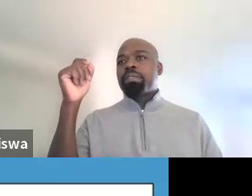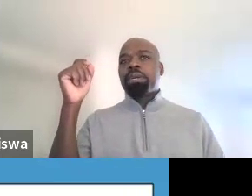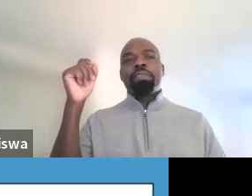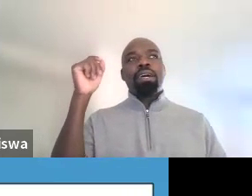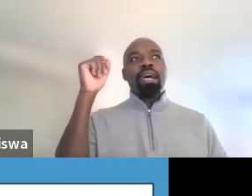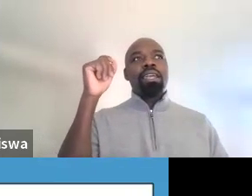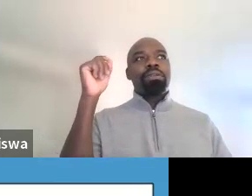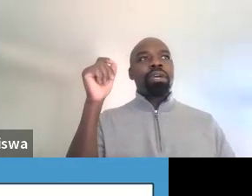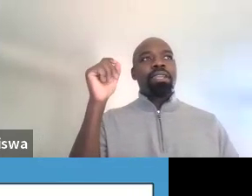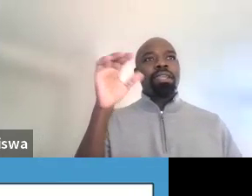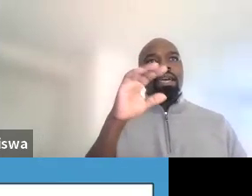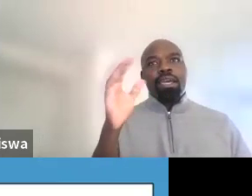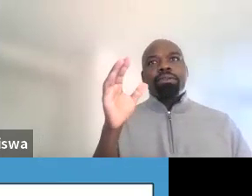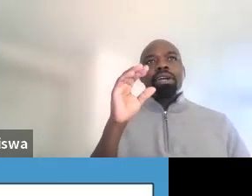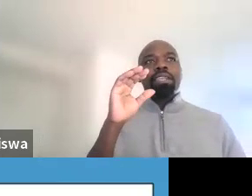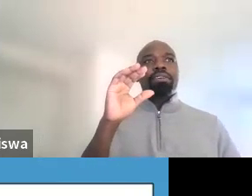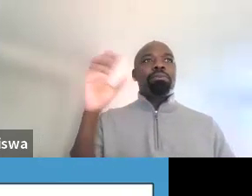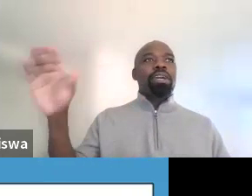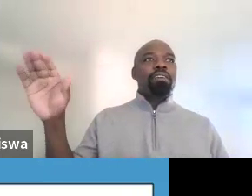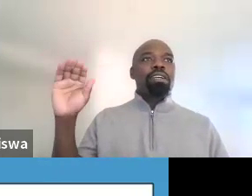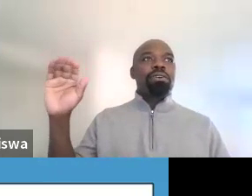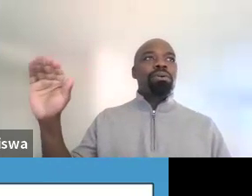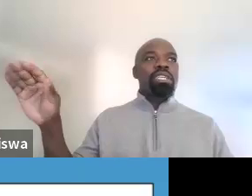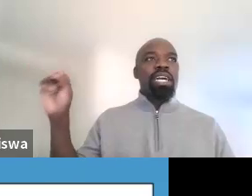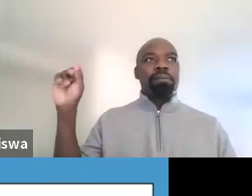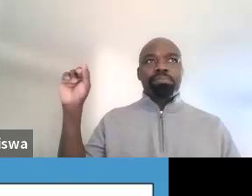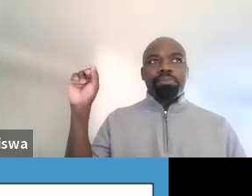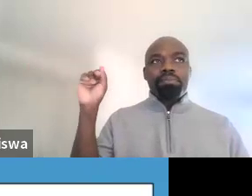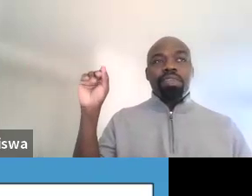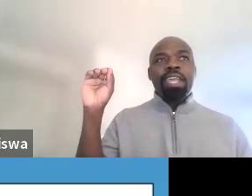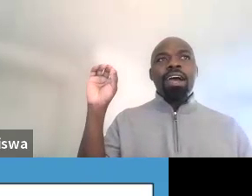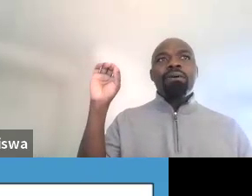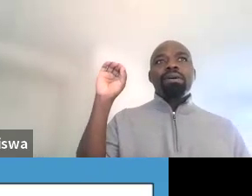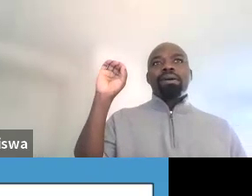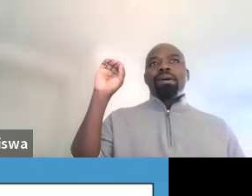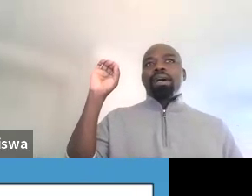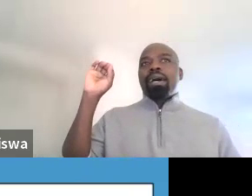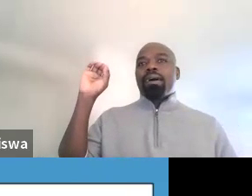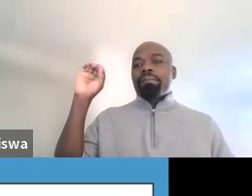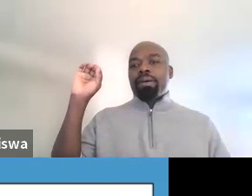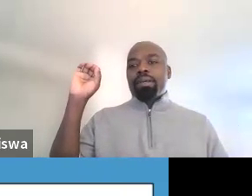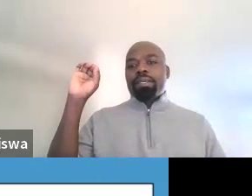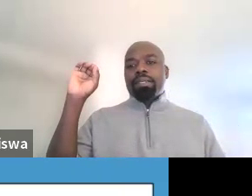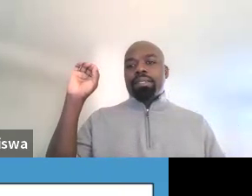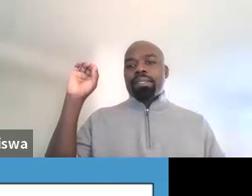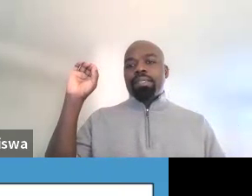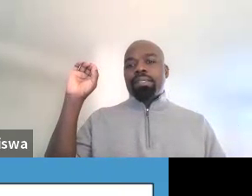after the webinar, and you can look at this more carefully at your own time. Now,